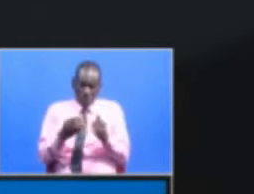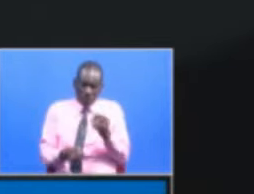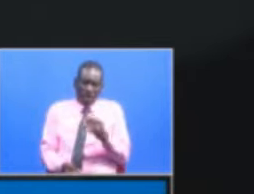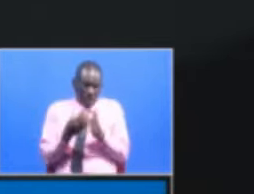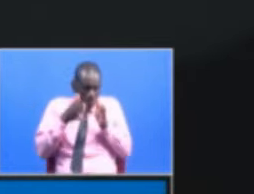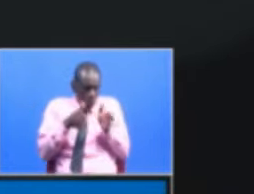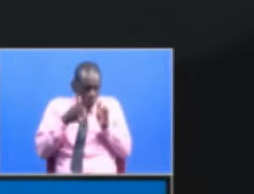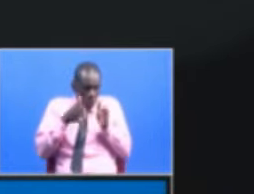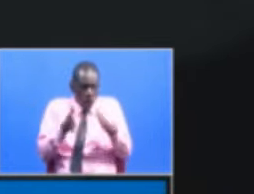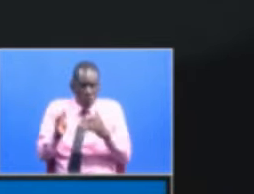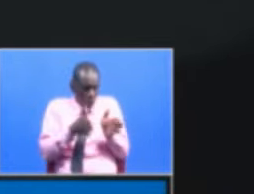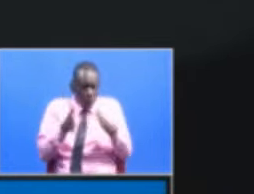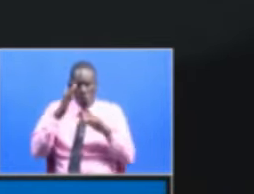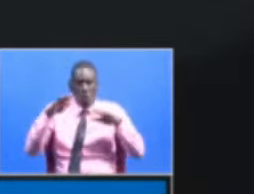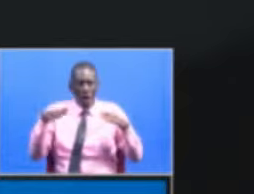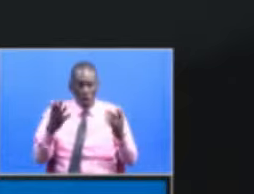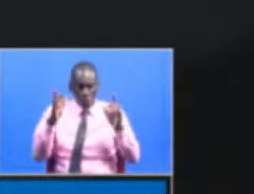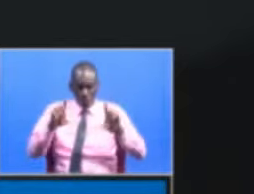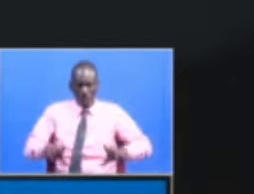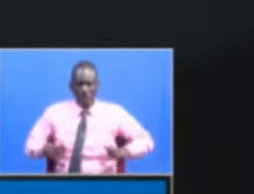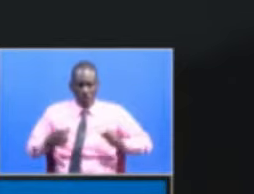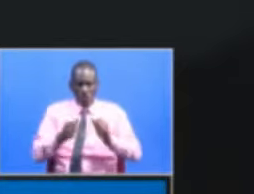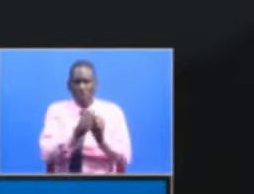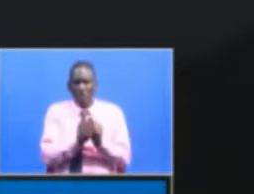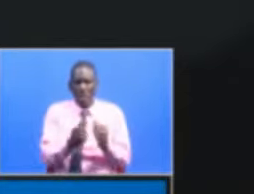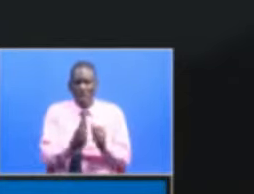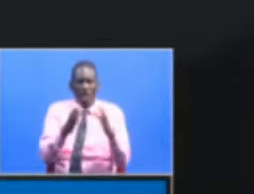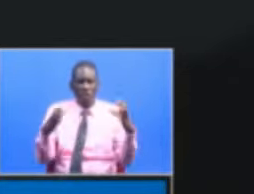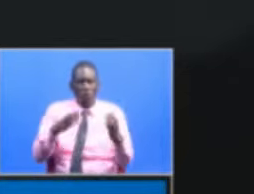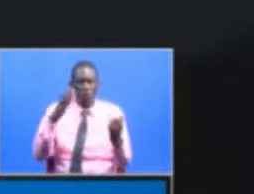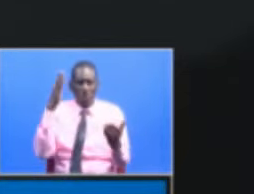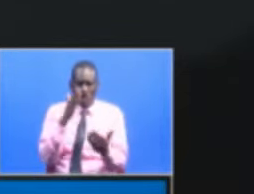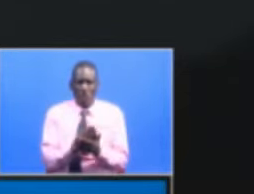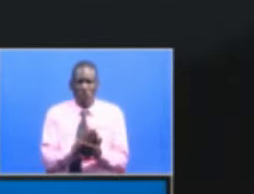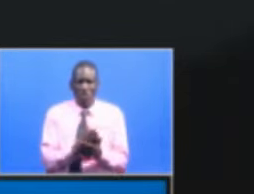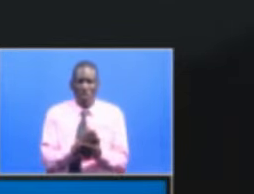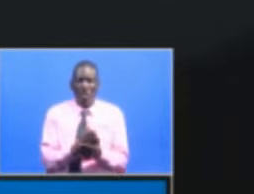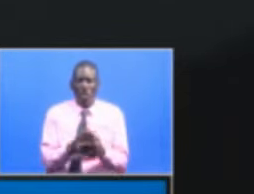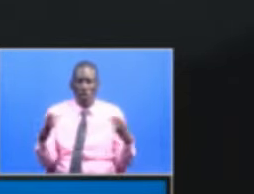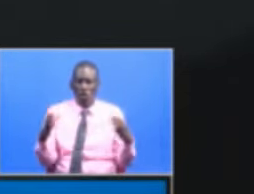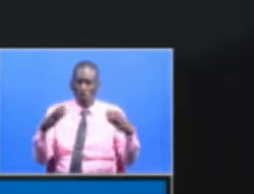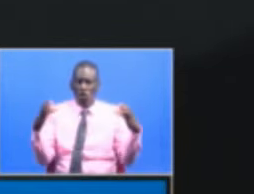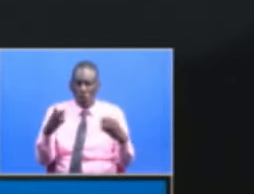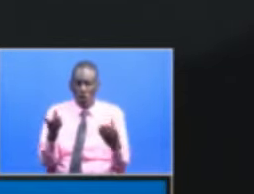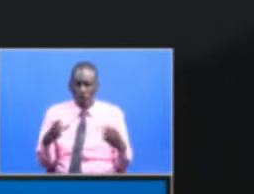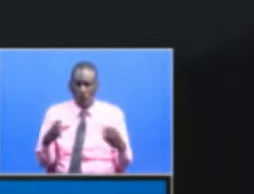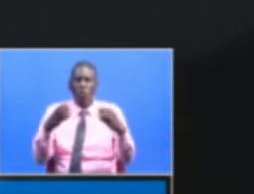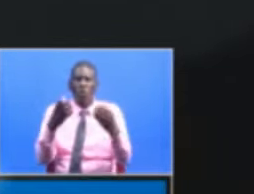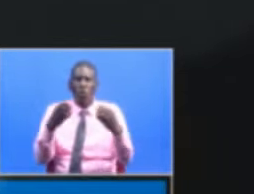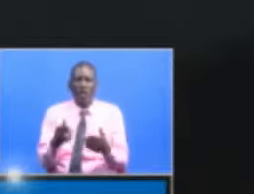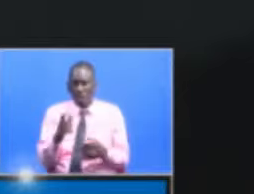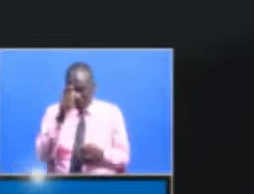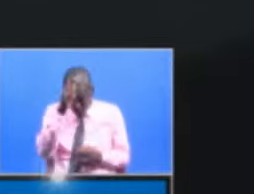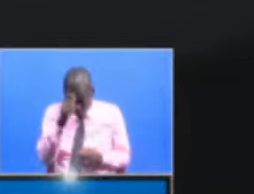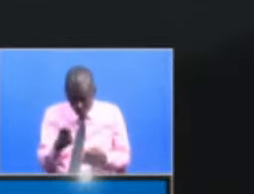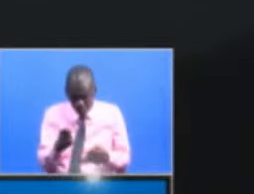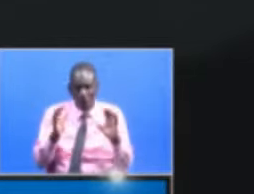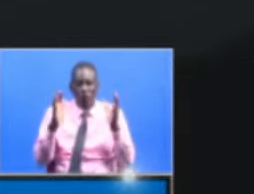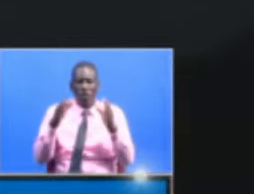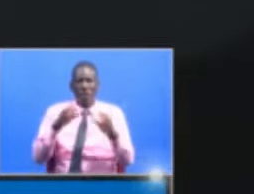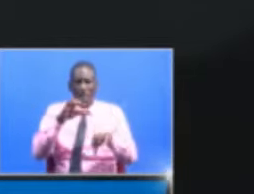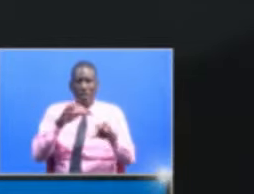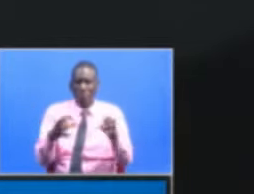ya kujua vile tutaishi na communities actually they have been actually very respectful to the wildlife. They are seeing it as